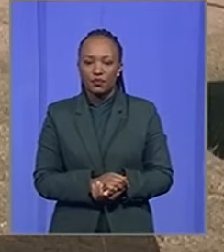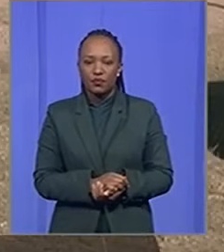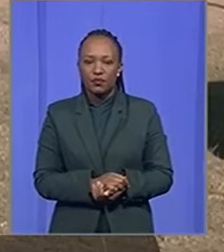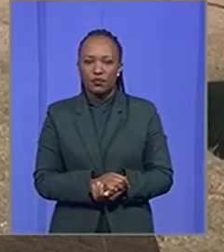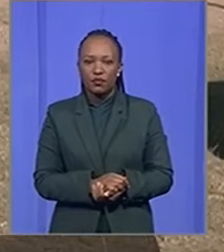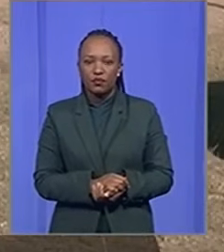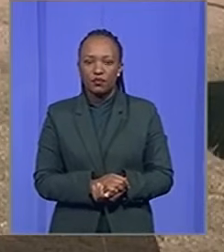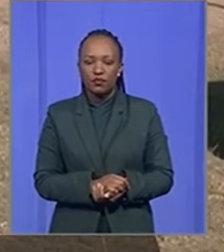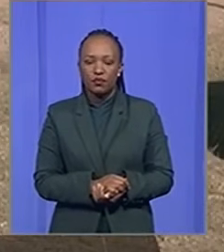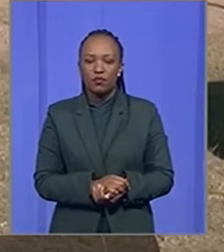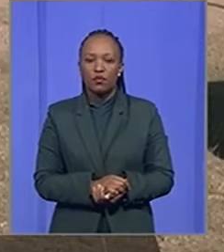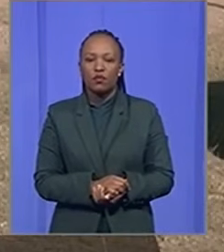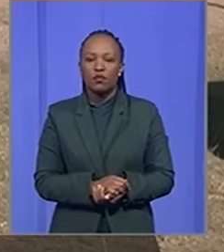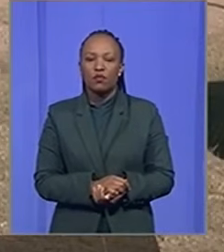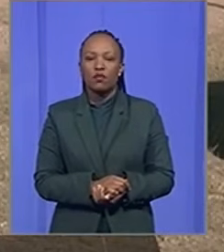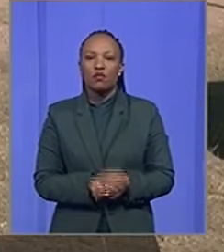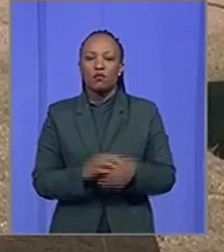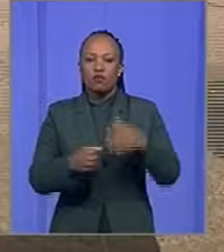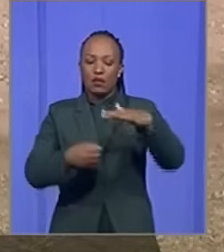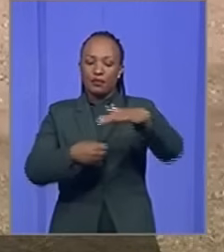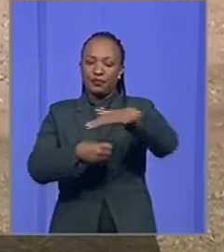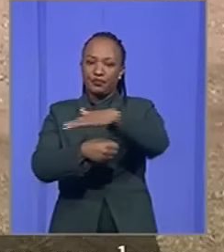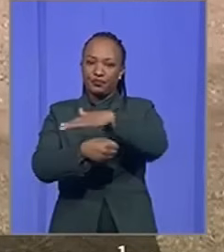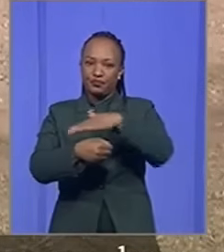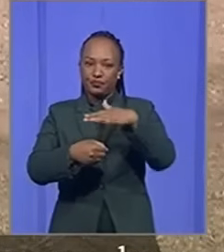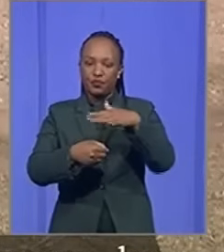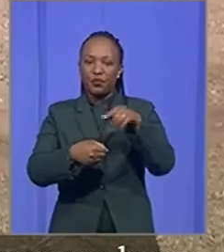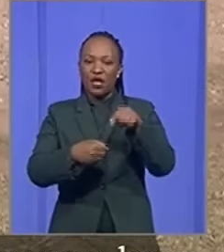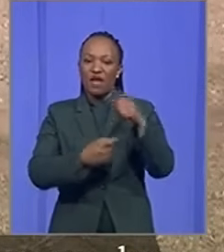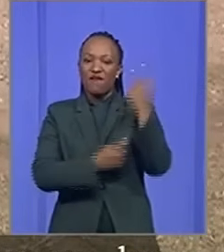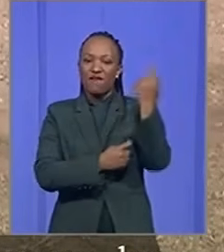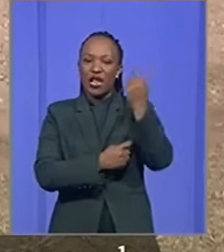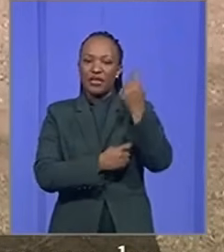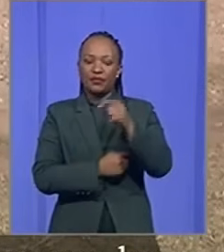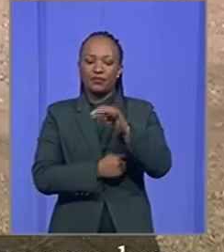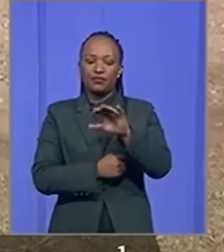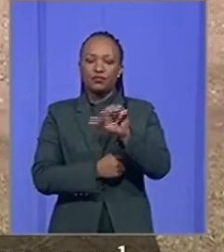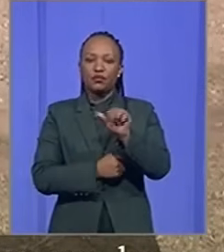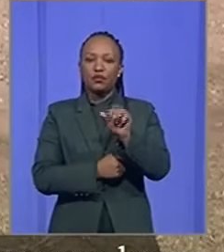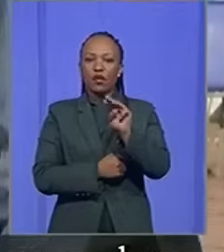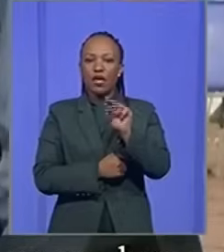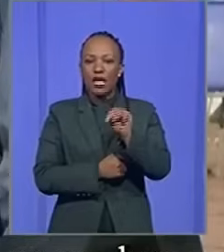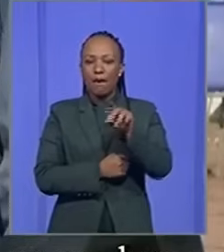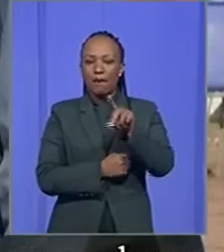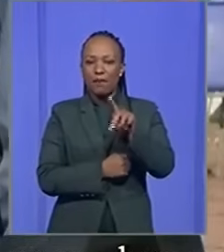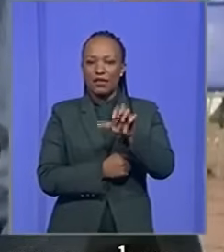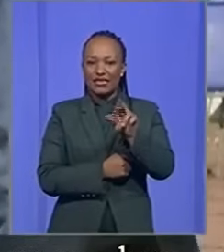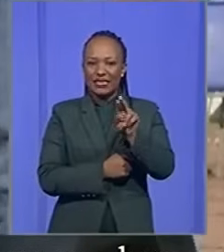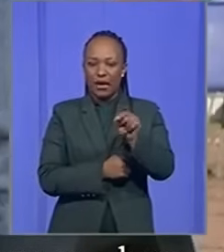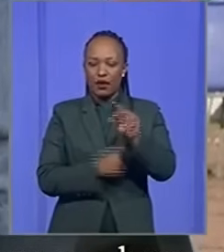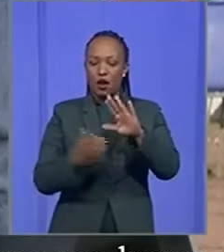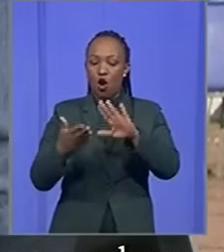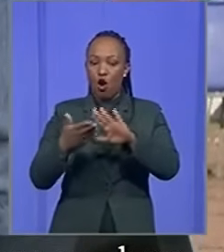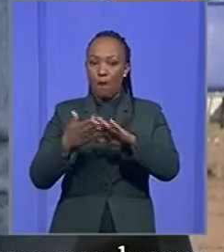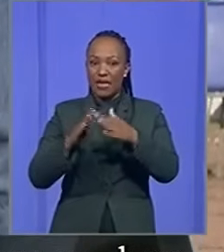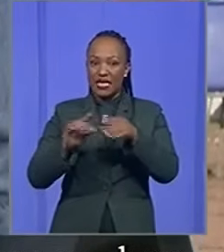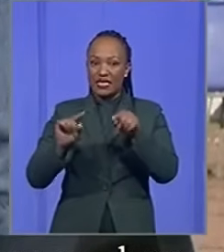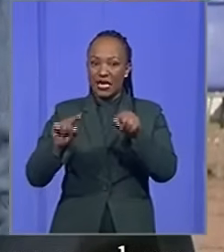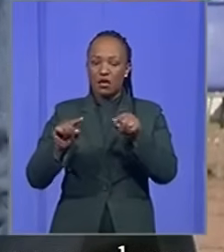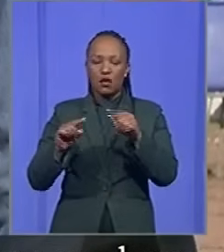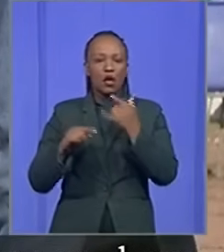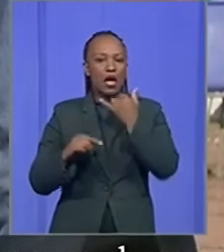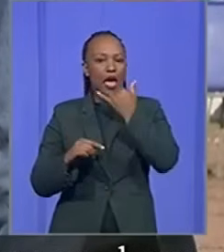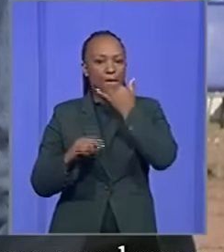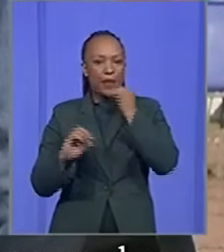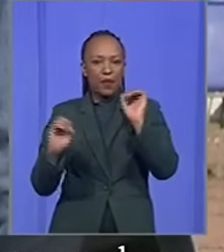Tshebetso ya lekgotla la marena motsaneng wa Camden e lebisitse ho sa kgotsofaleng ha baahi. Baahi ba hlalosa ha morena wa